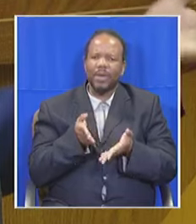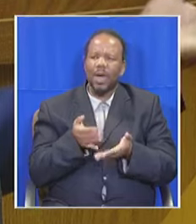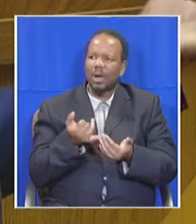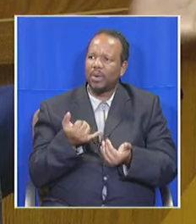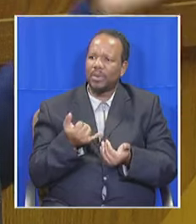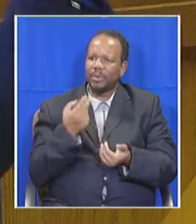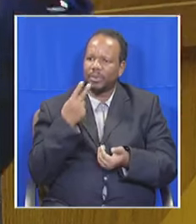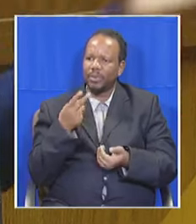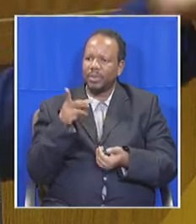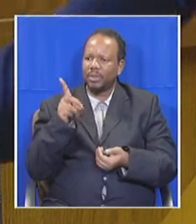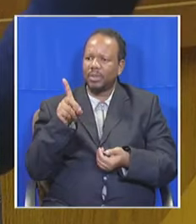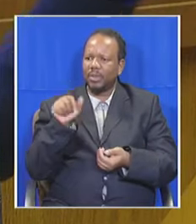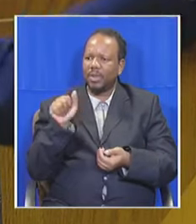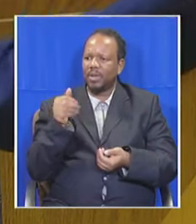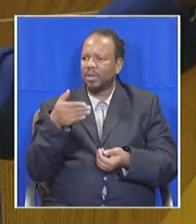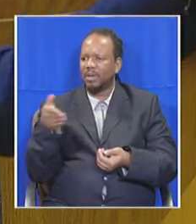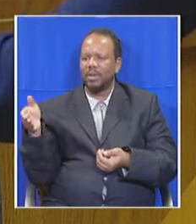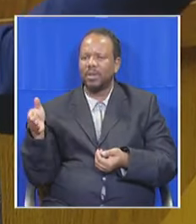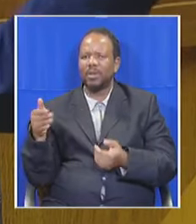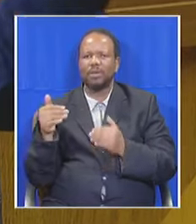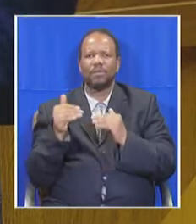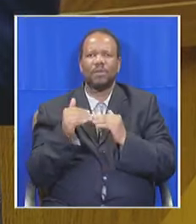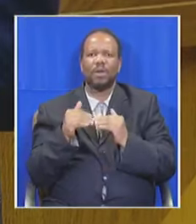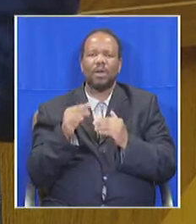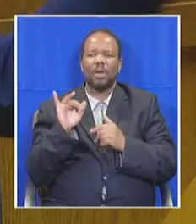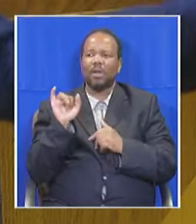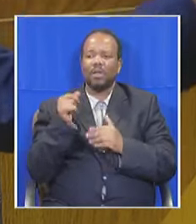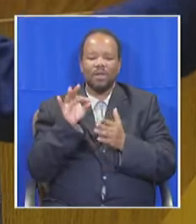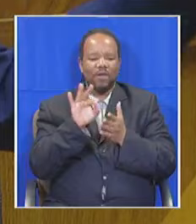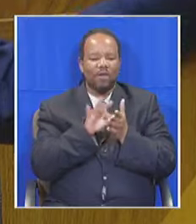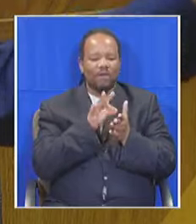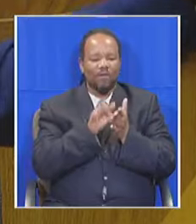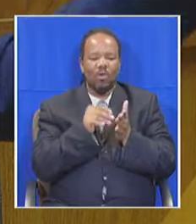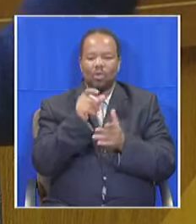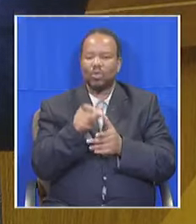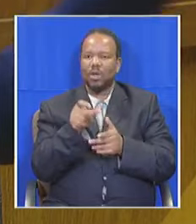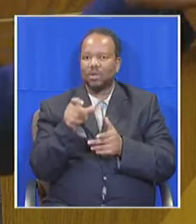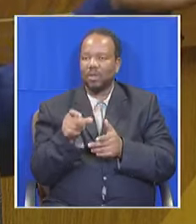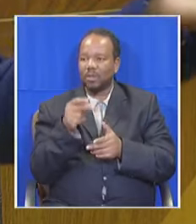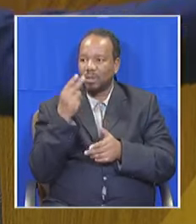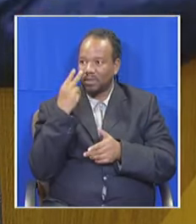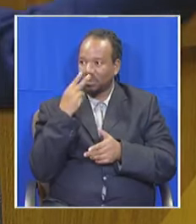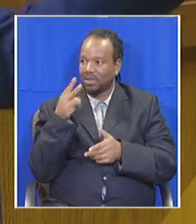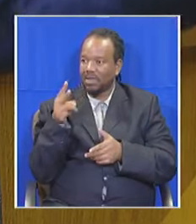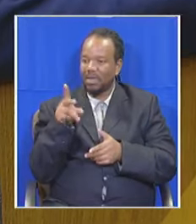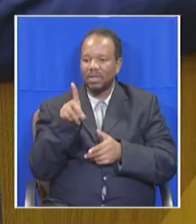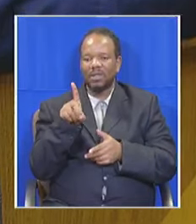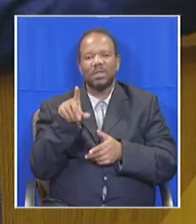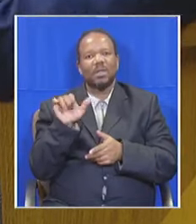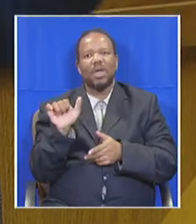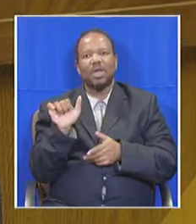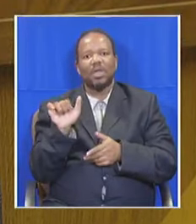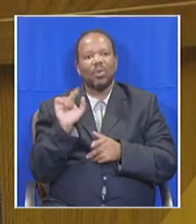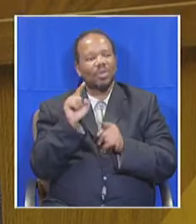leave. Their voters must see that when we must do serious legislation in the interest of the people, they just leave the